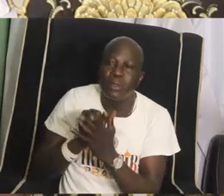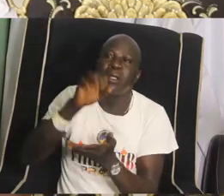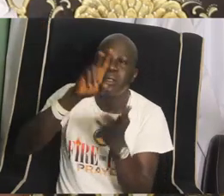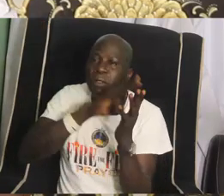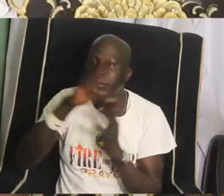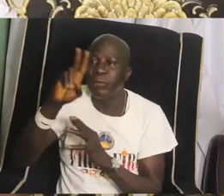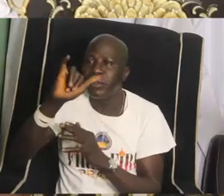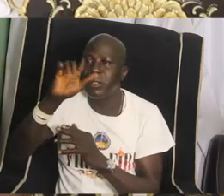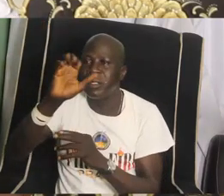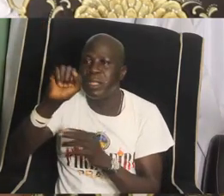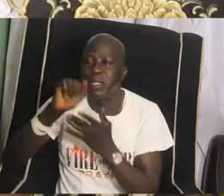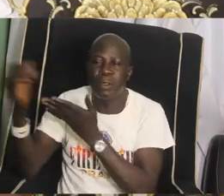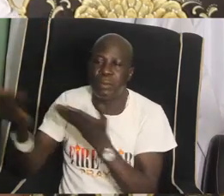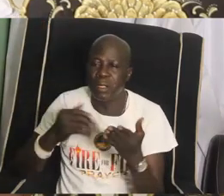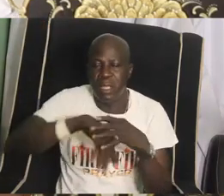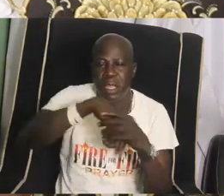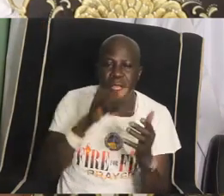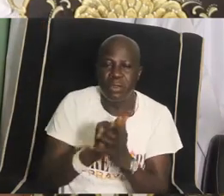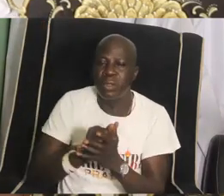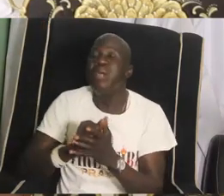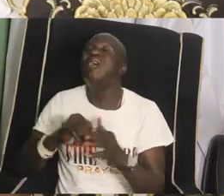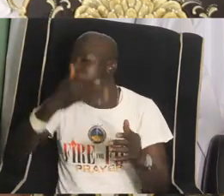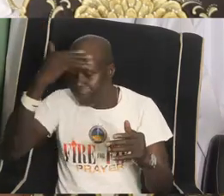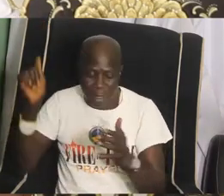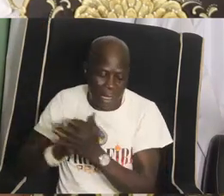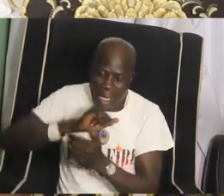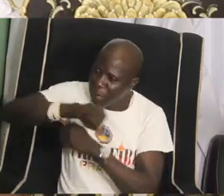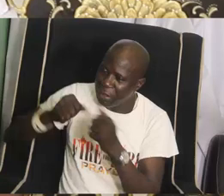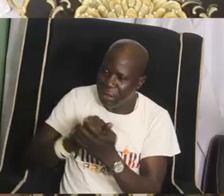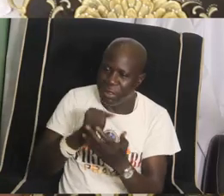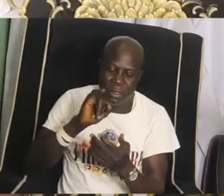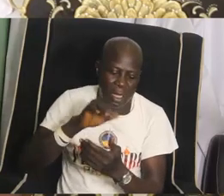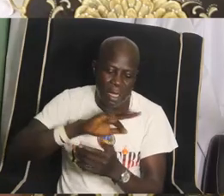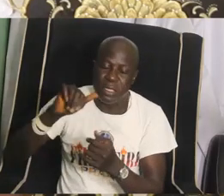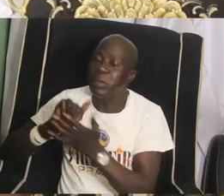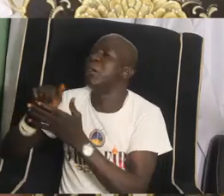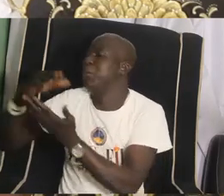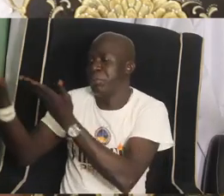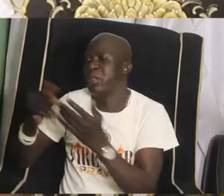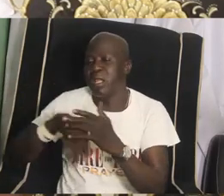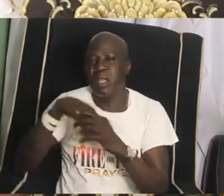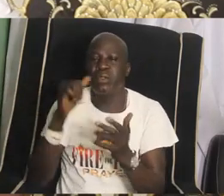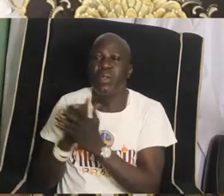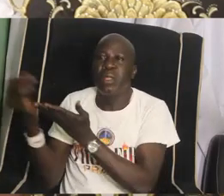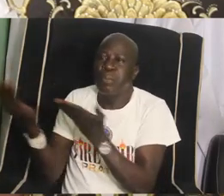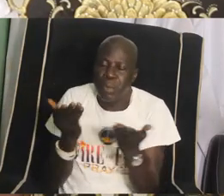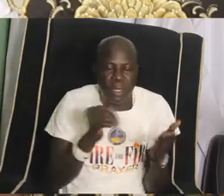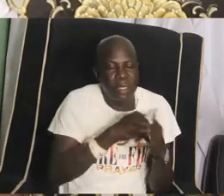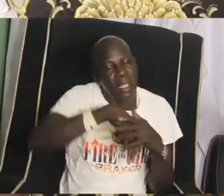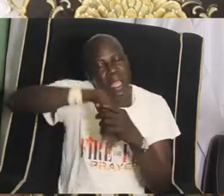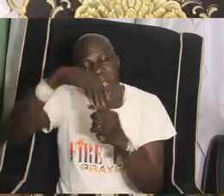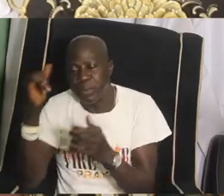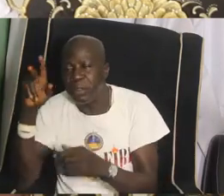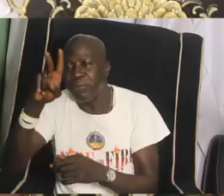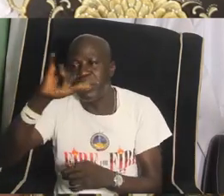reject you to give you visa, bring it out. That bring passport here, you expire. Forget about the expire. Bring it out. Bring passport here, Jadi. Bring